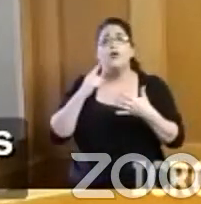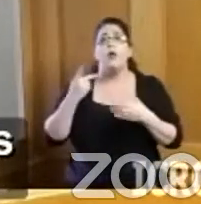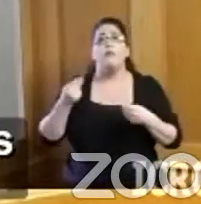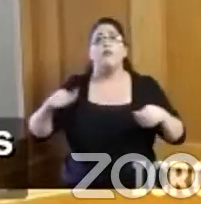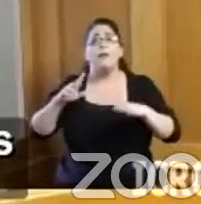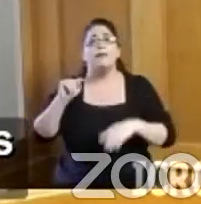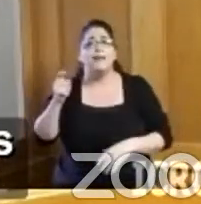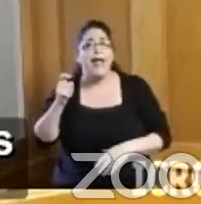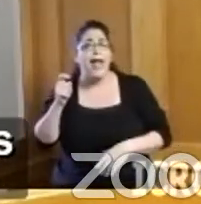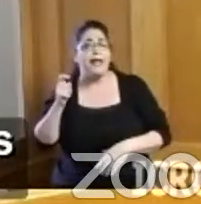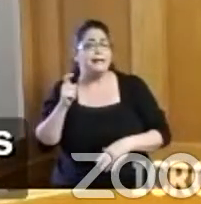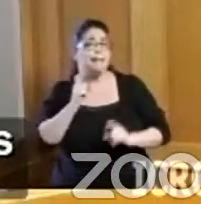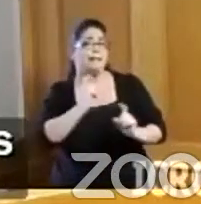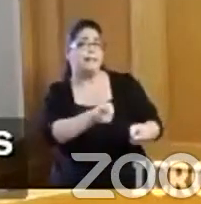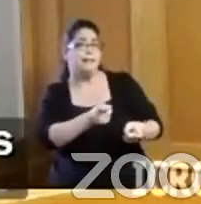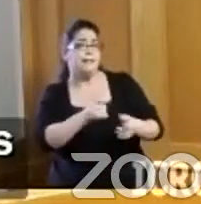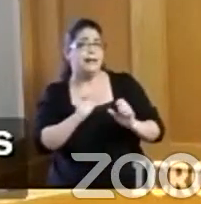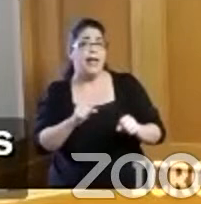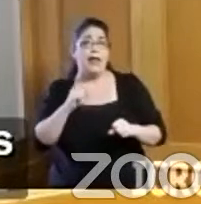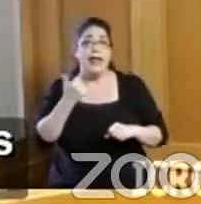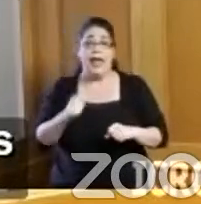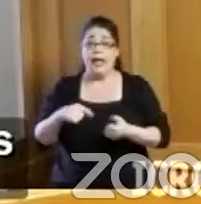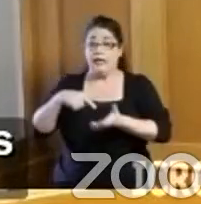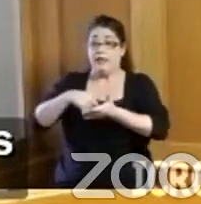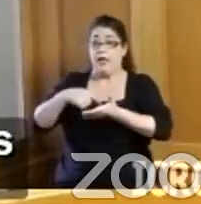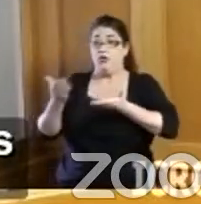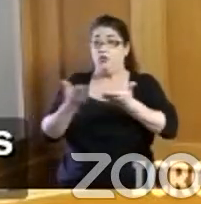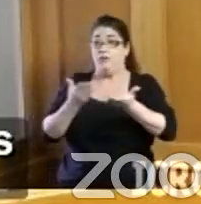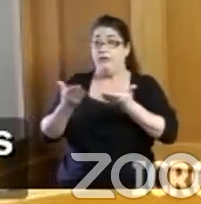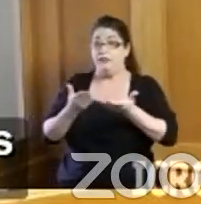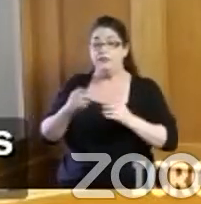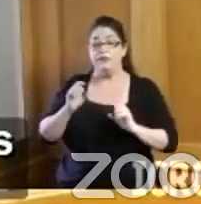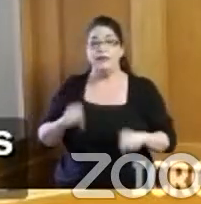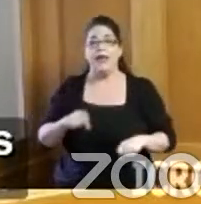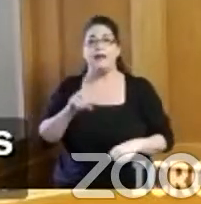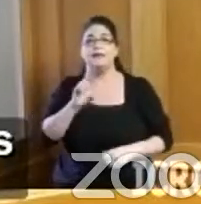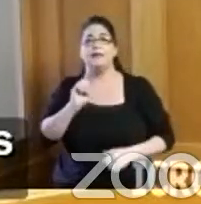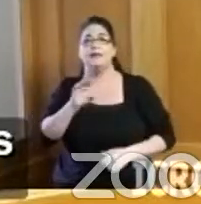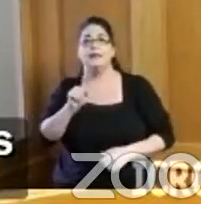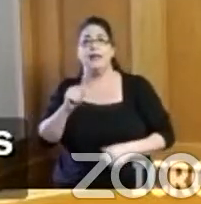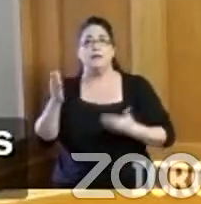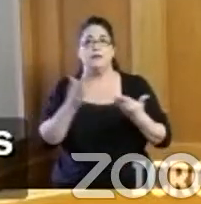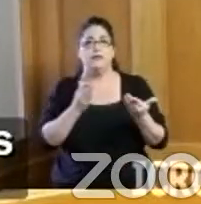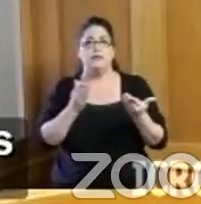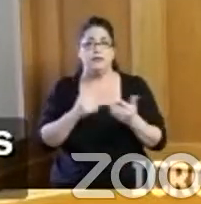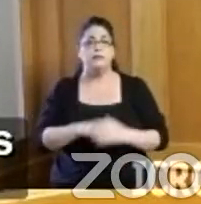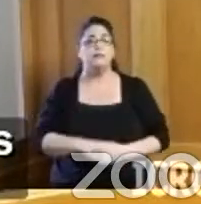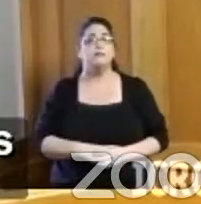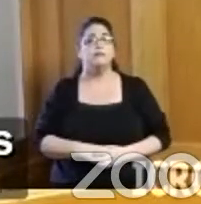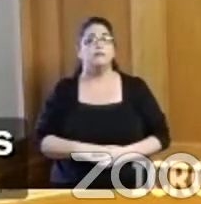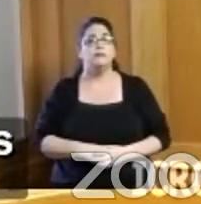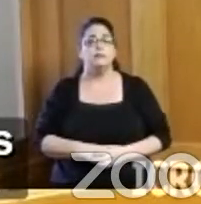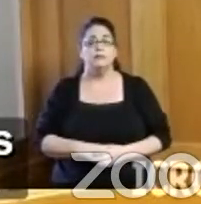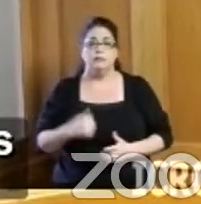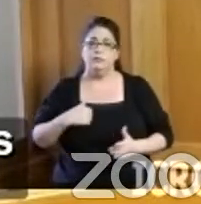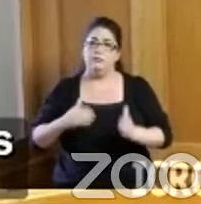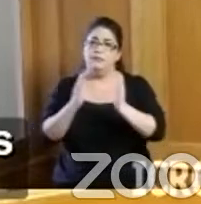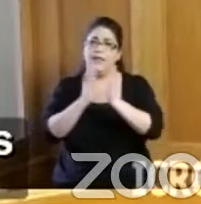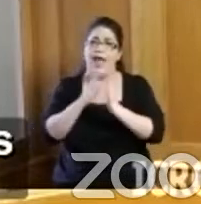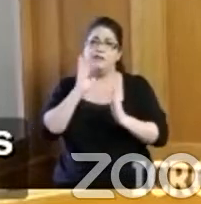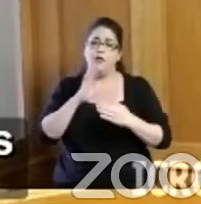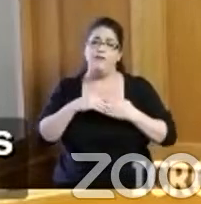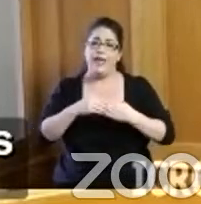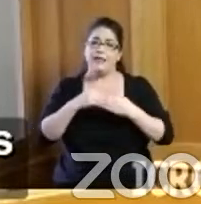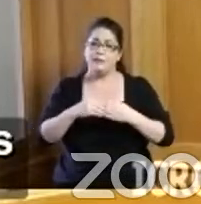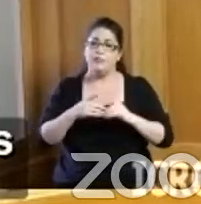relief, for use towards debt service, and a few other questions that we have as well that we have some flexibility built in for